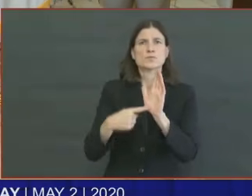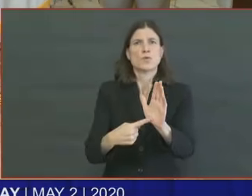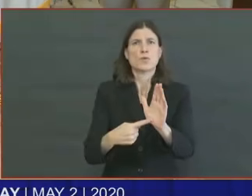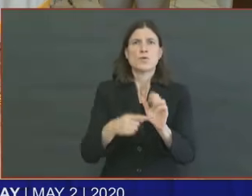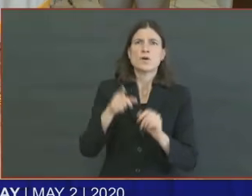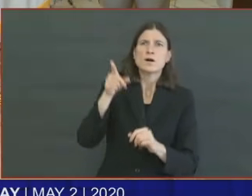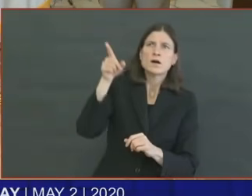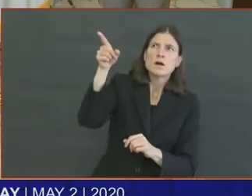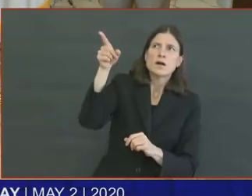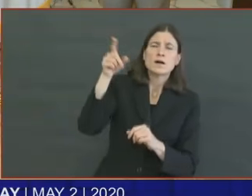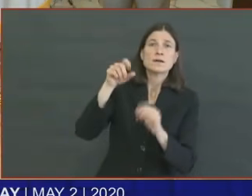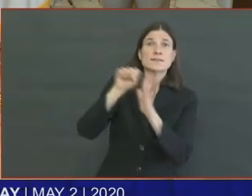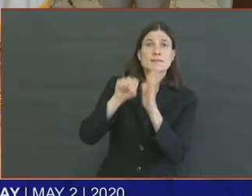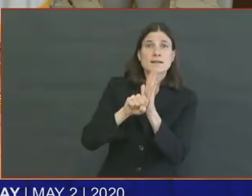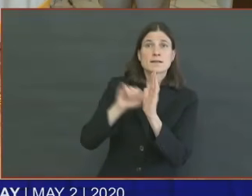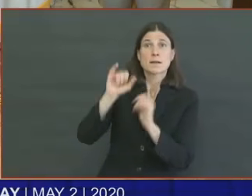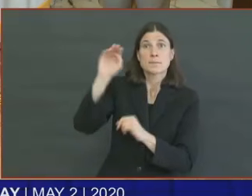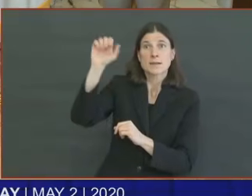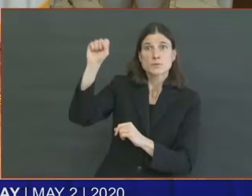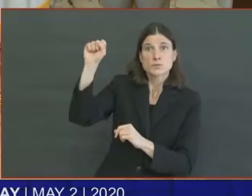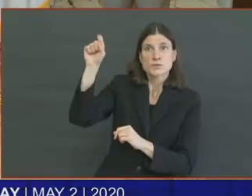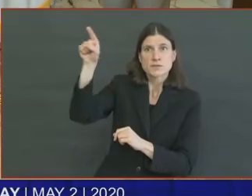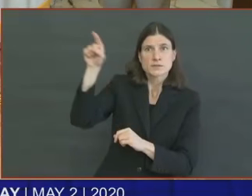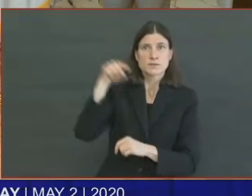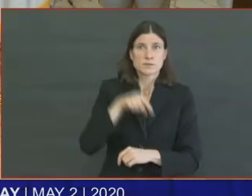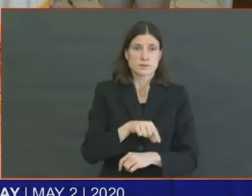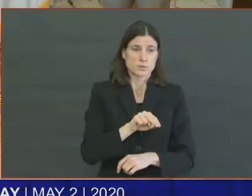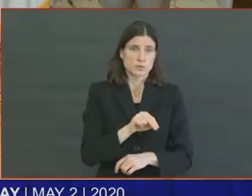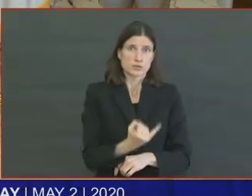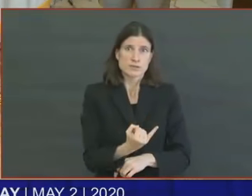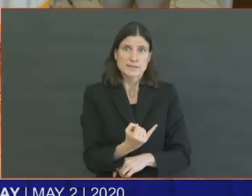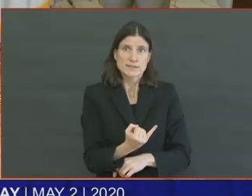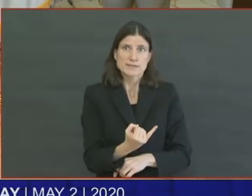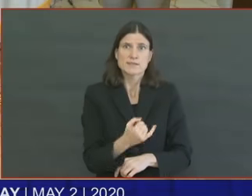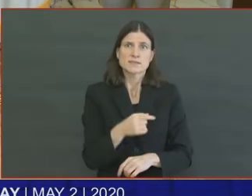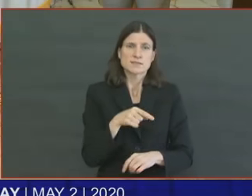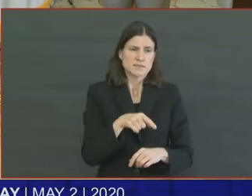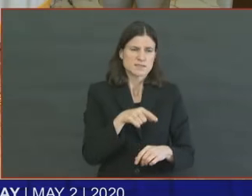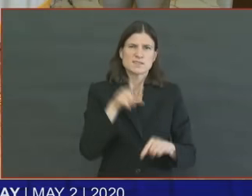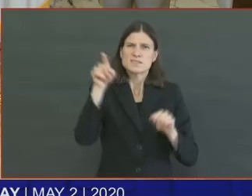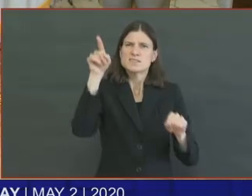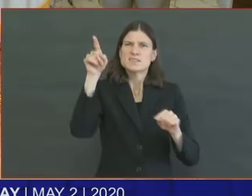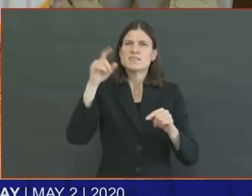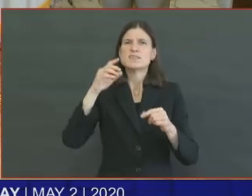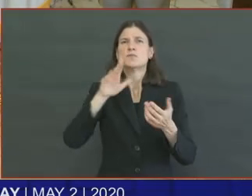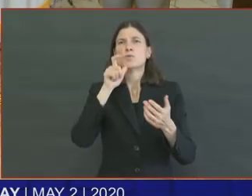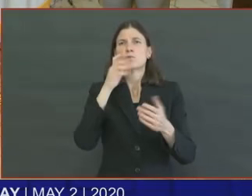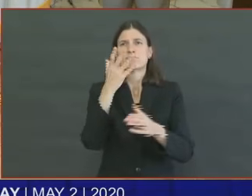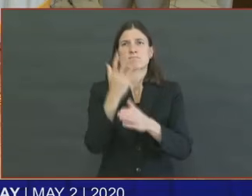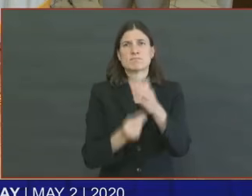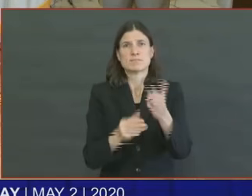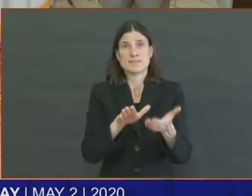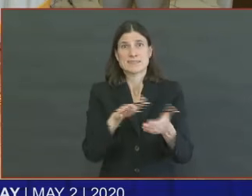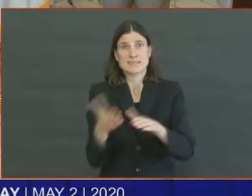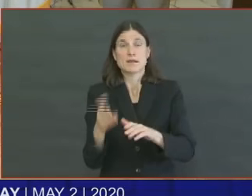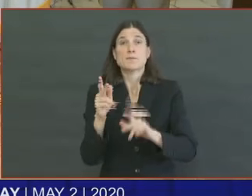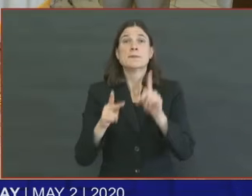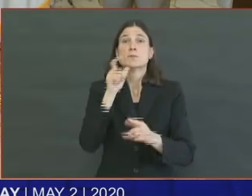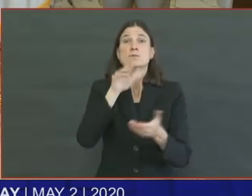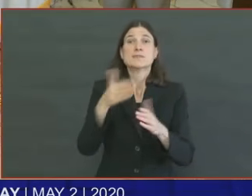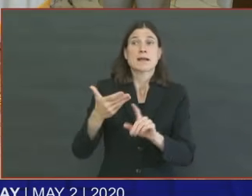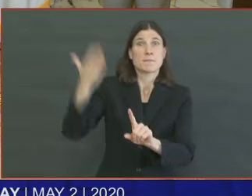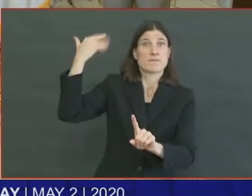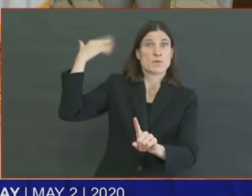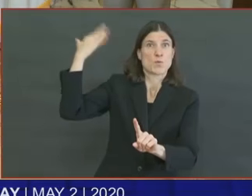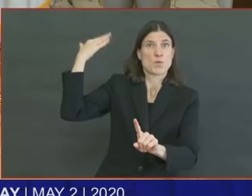42%, New Jersey 72%, suggesting both undercounts of COVID-19 deaths and increased deaths